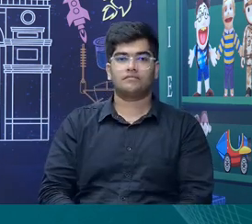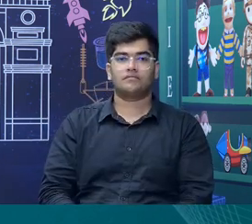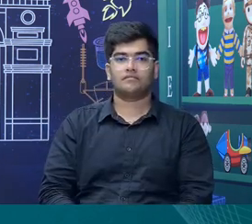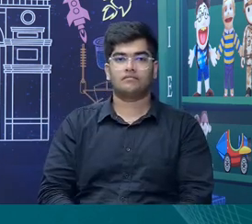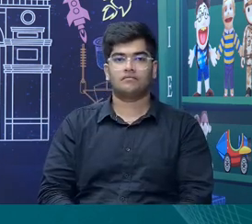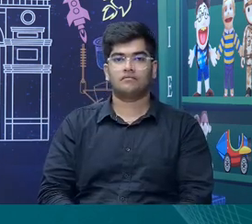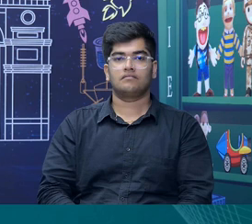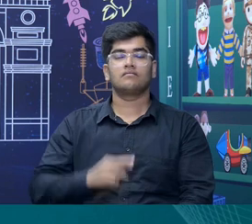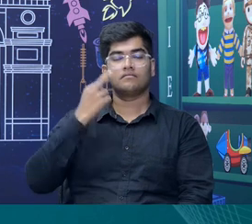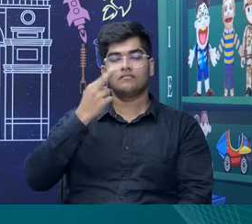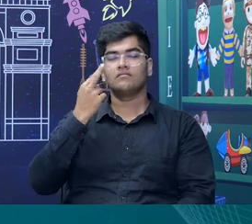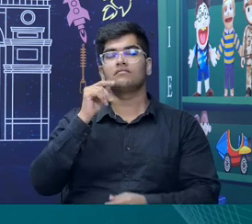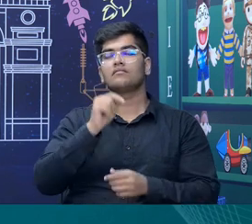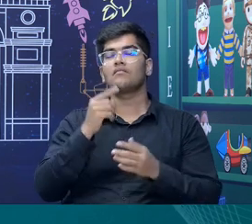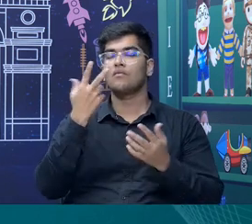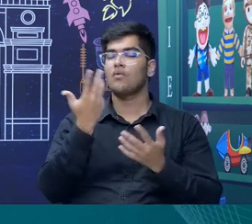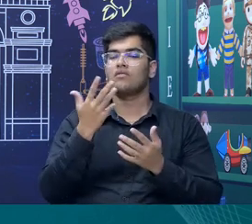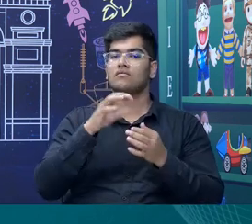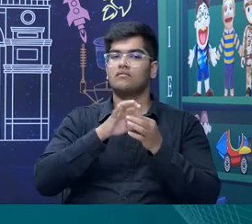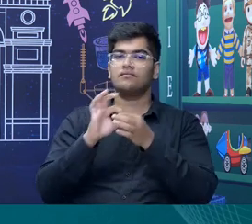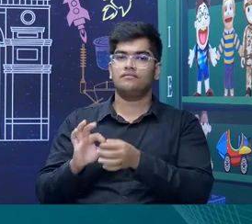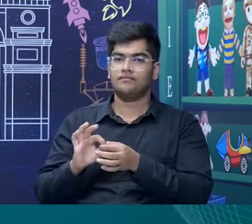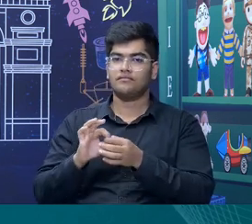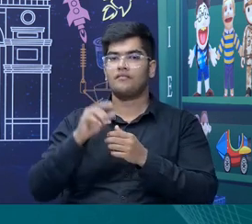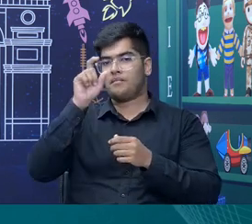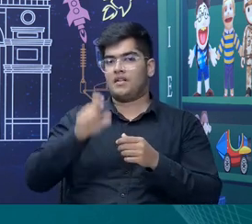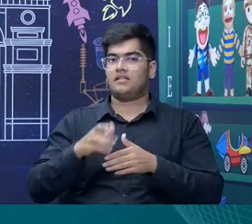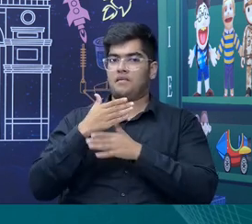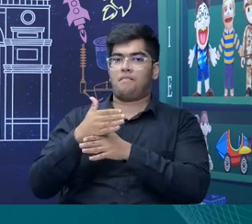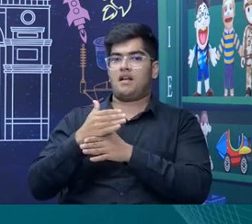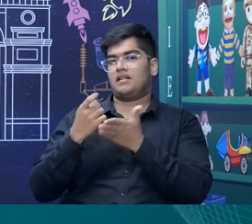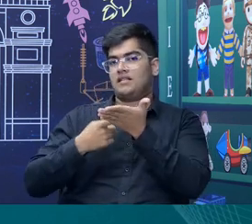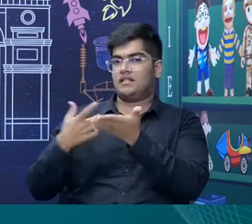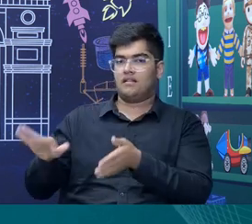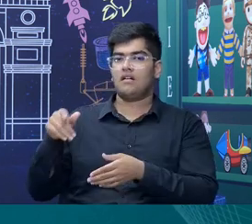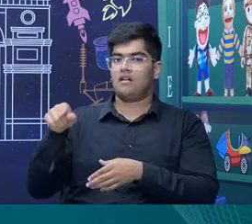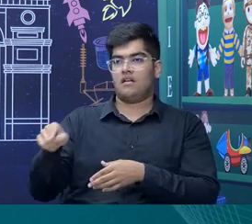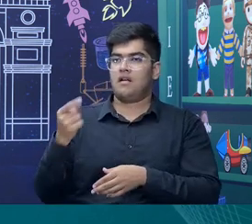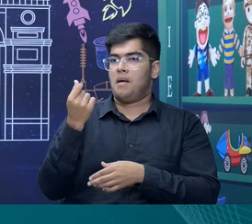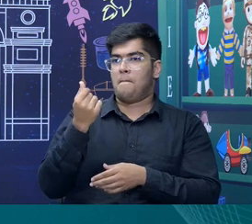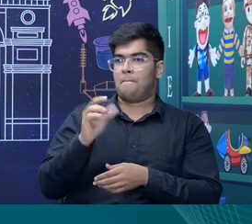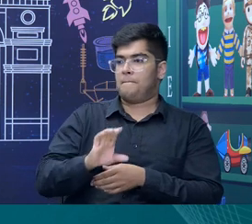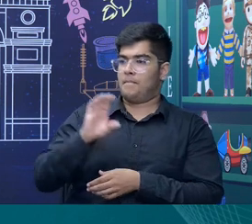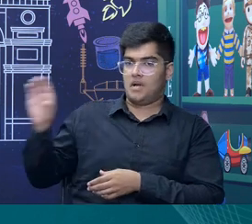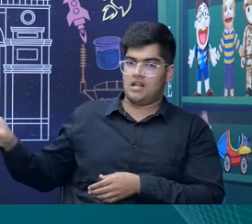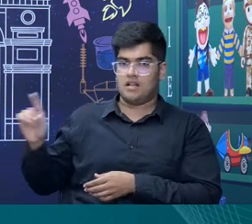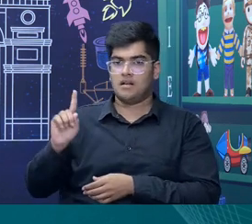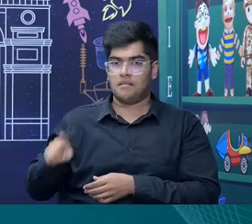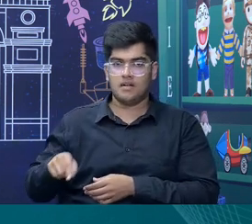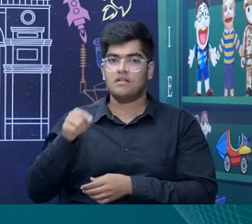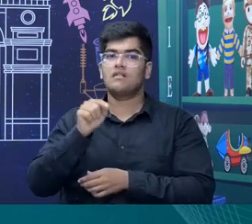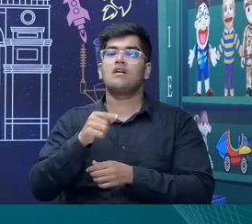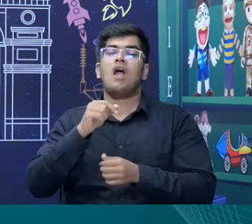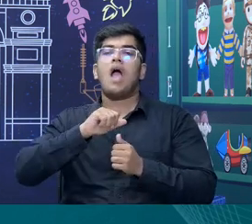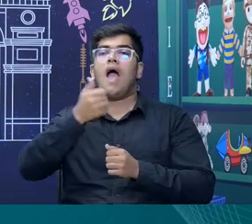because since the data the partner is retiring from The Firm so he will get some compensation from